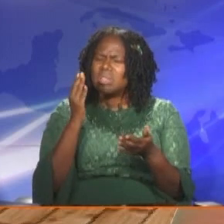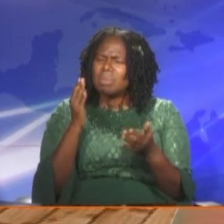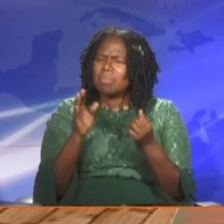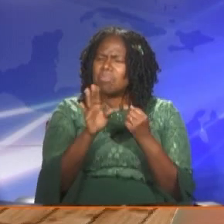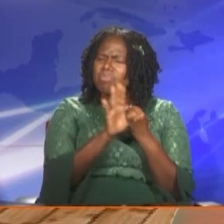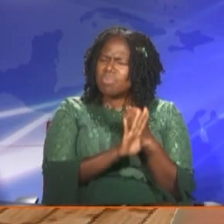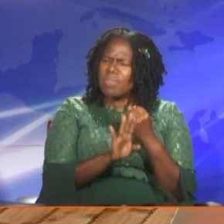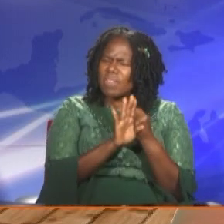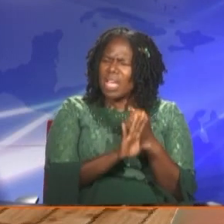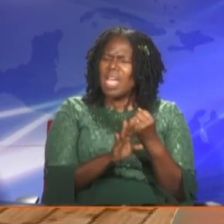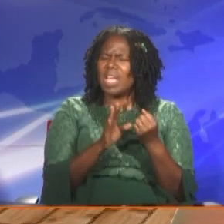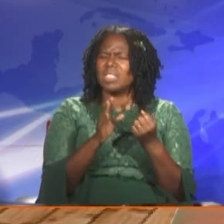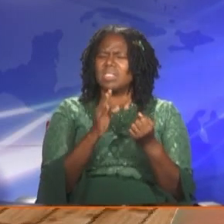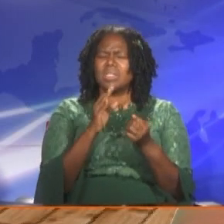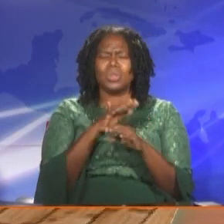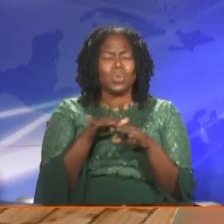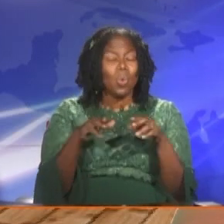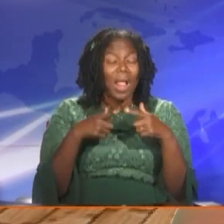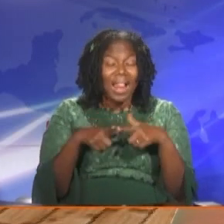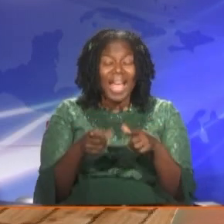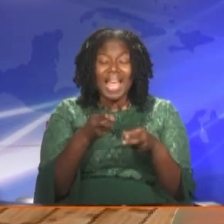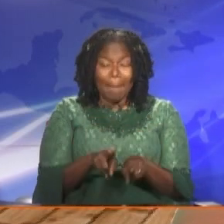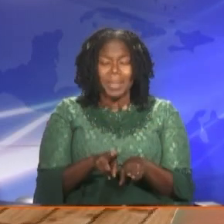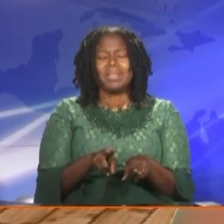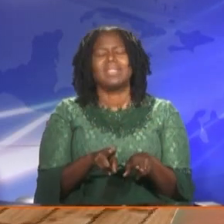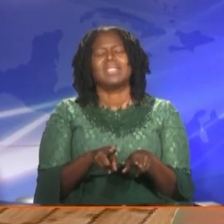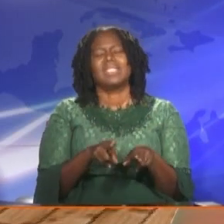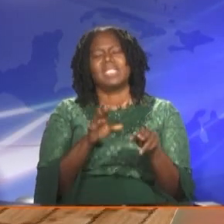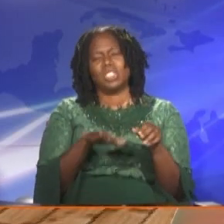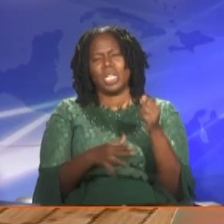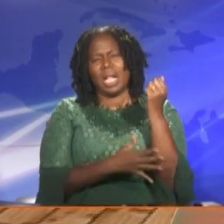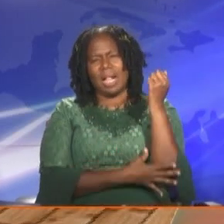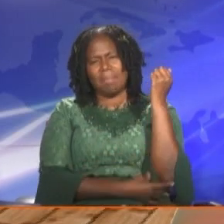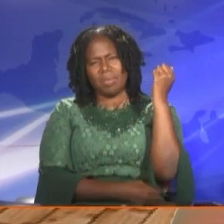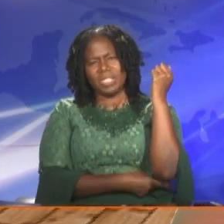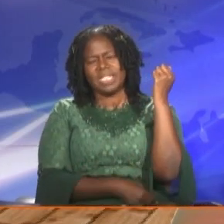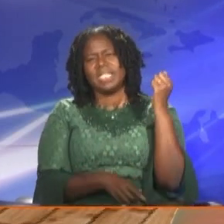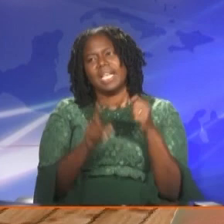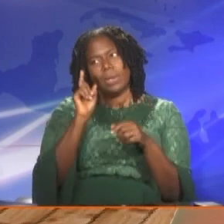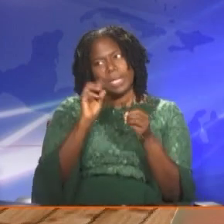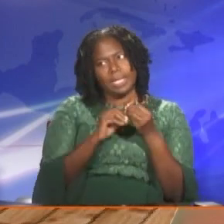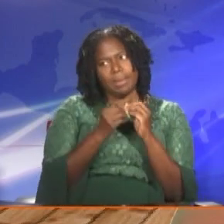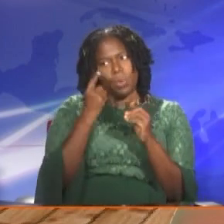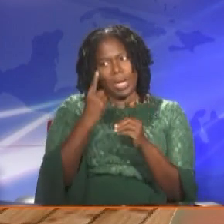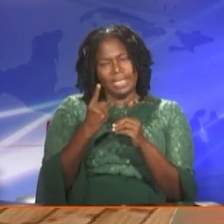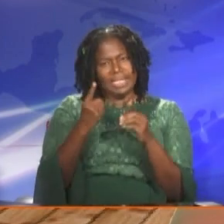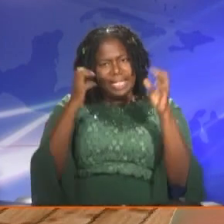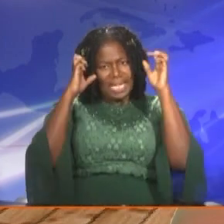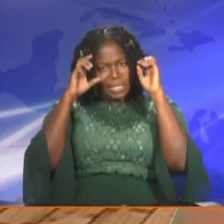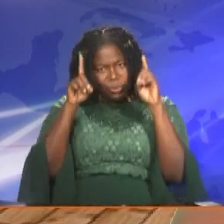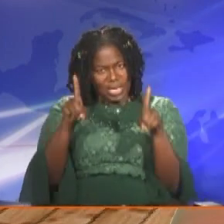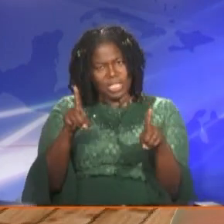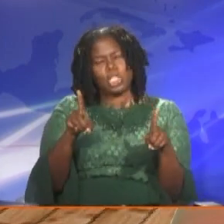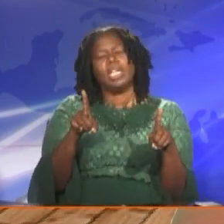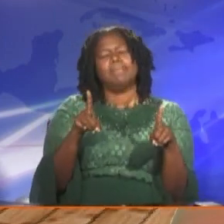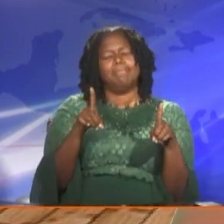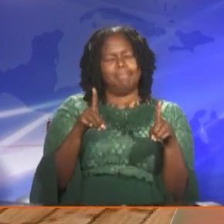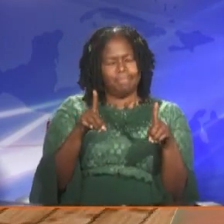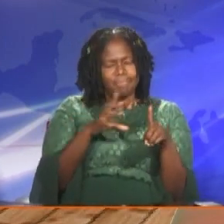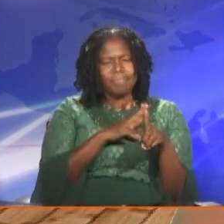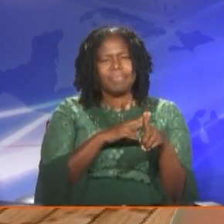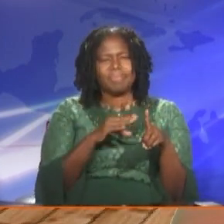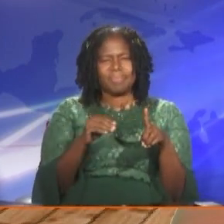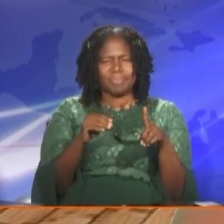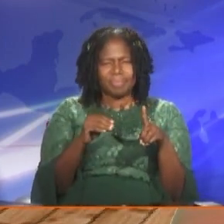one is by investing in education and health issues.